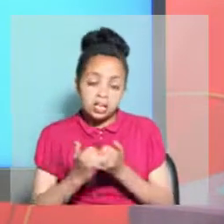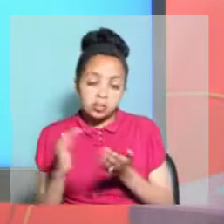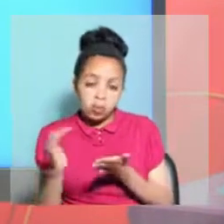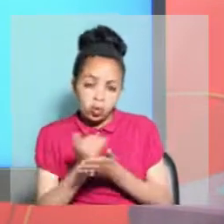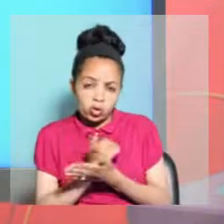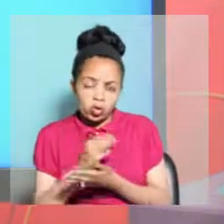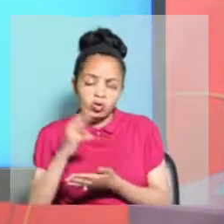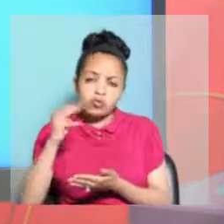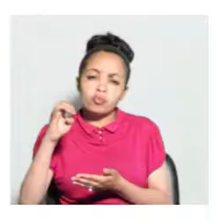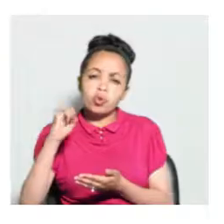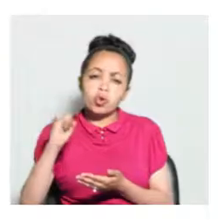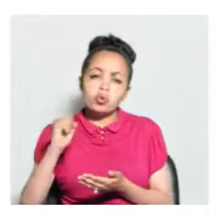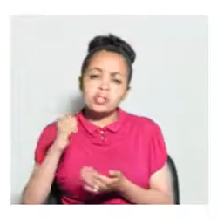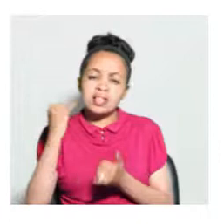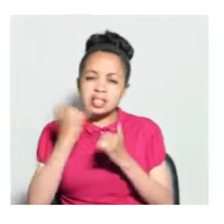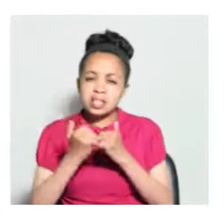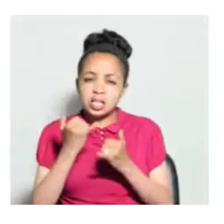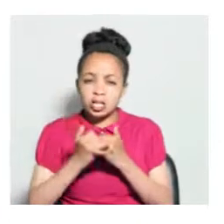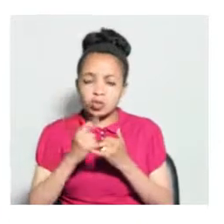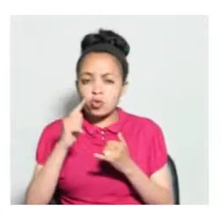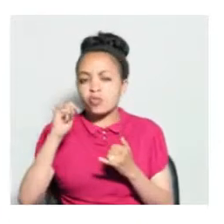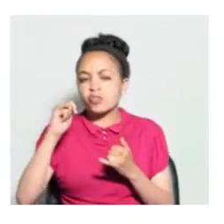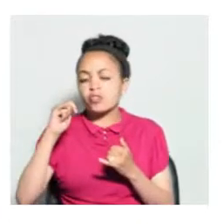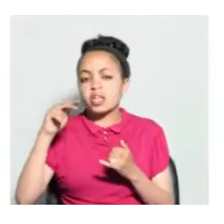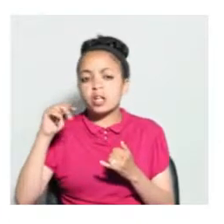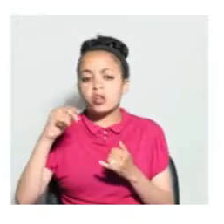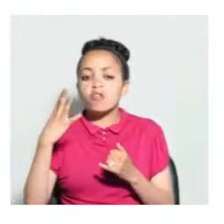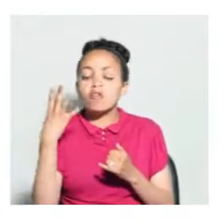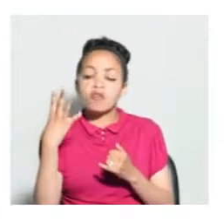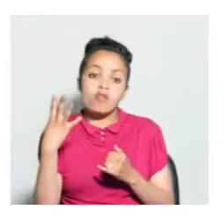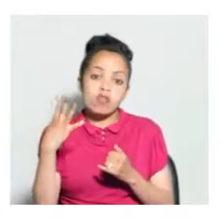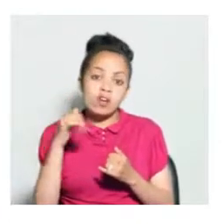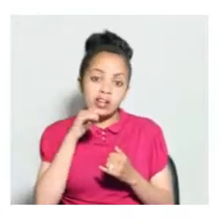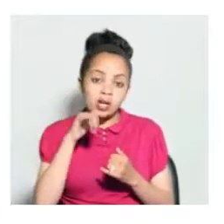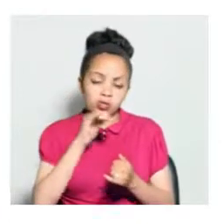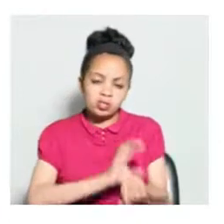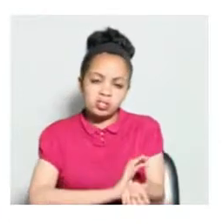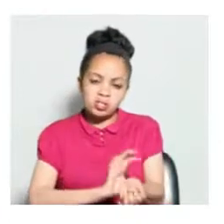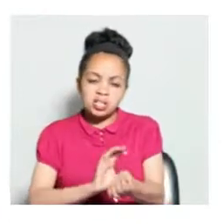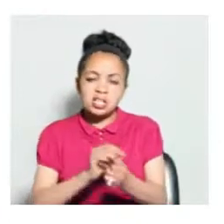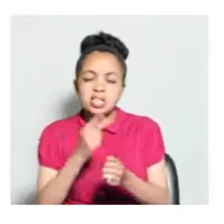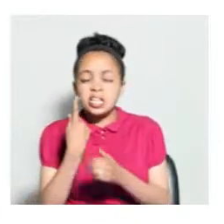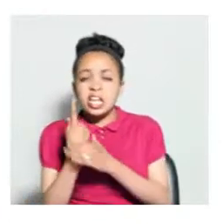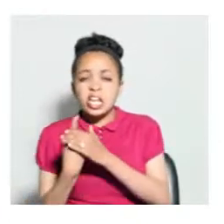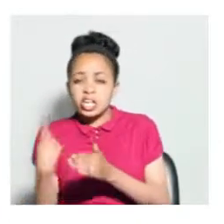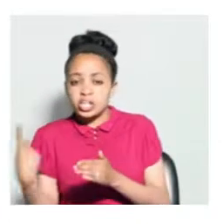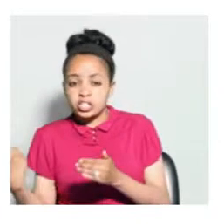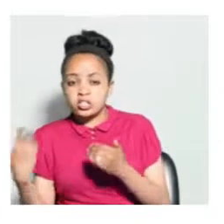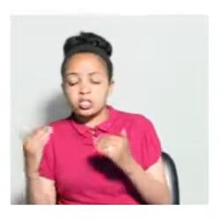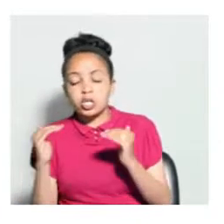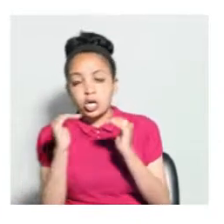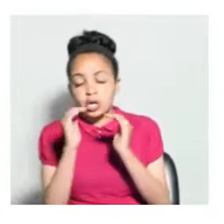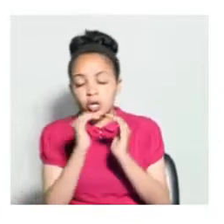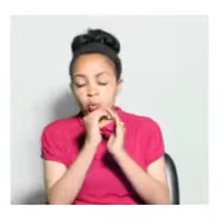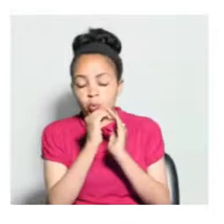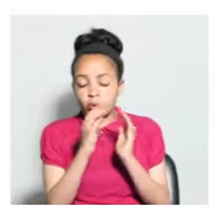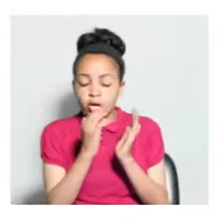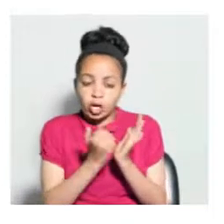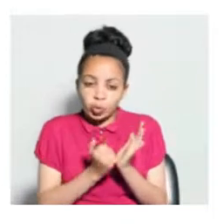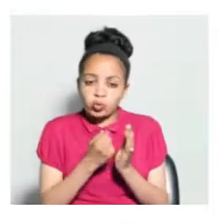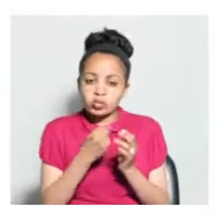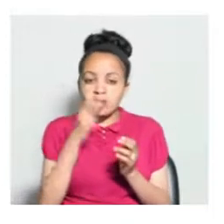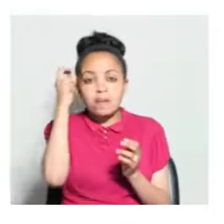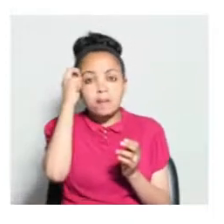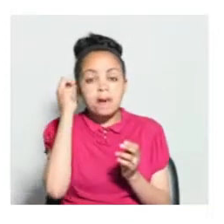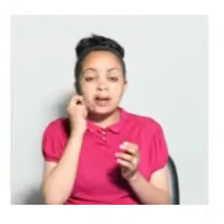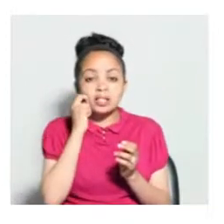of meiosis at the end of telophase 2 is 4 daughter cell, where each daughter cell can be reduced the parental chromosome